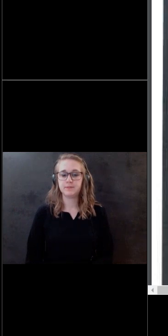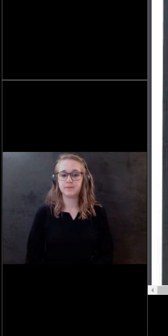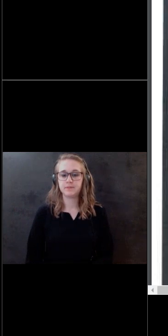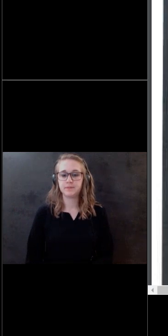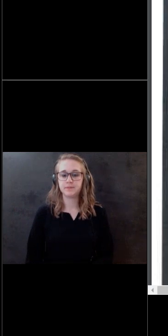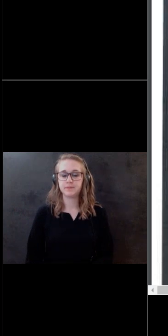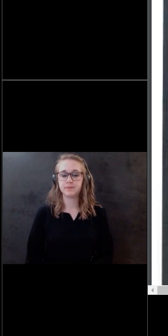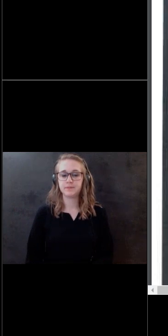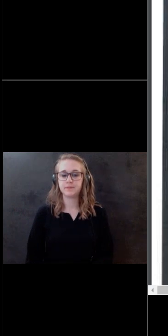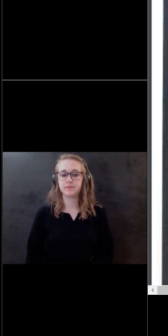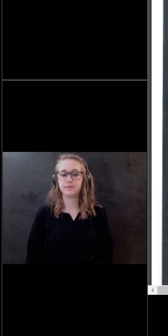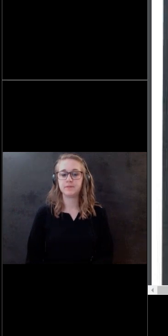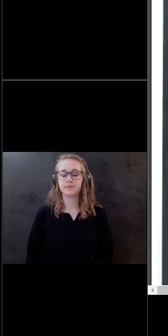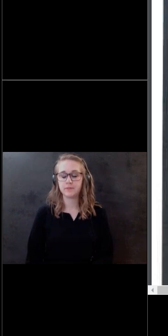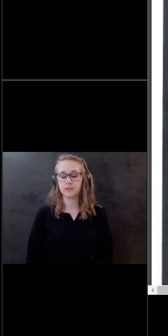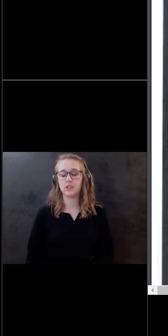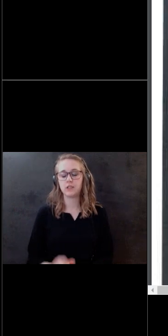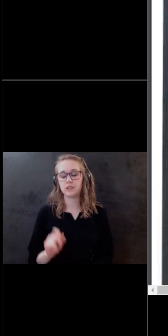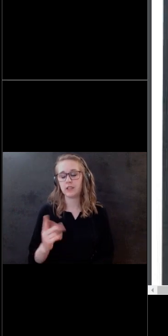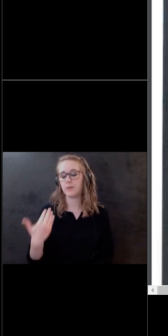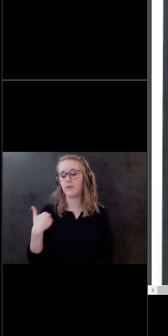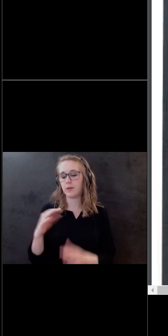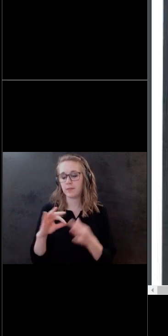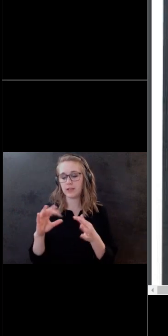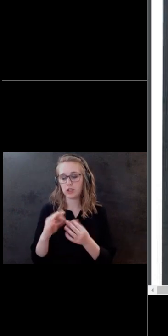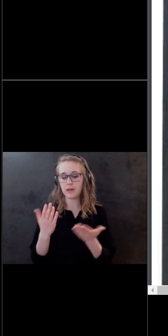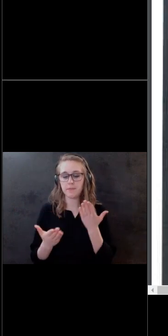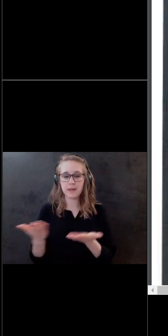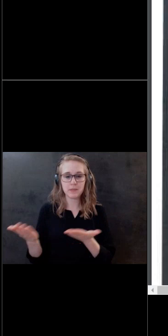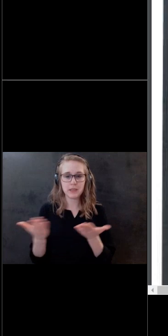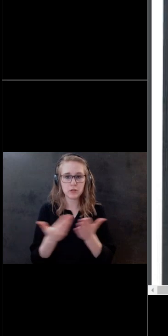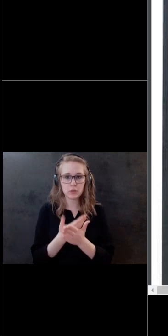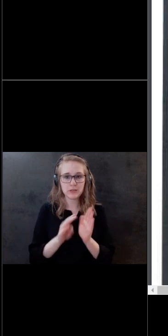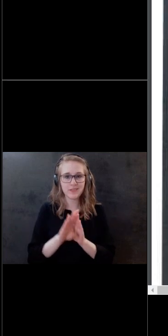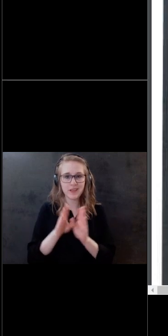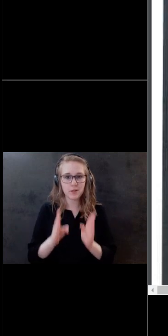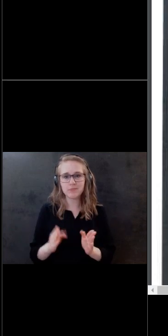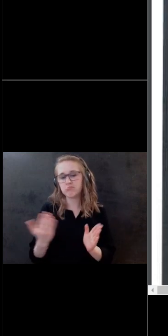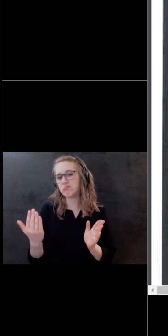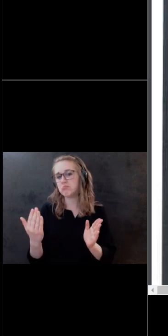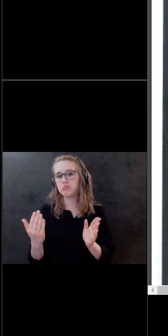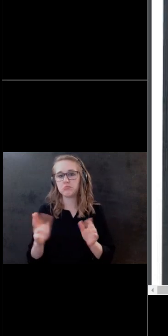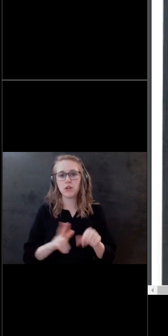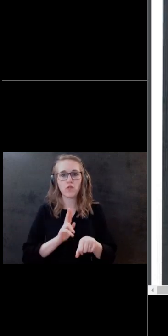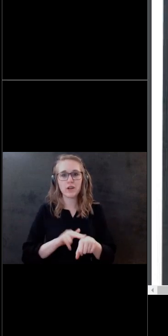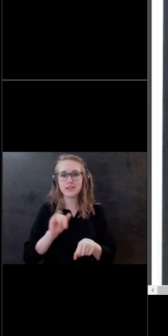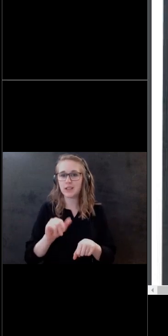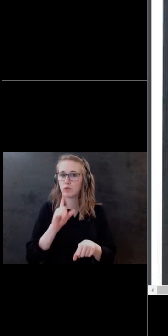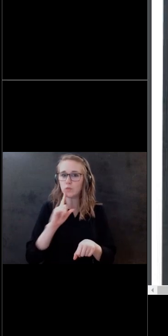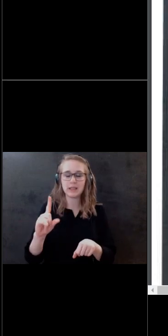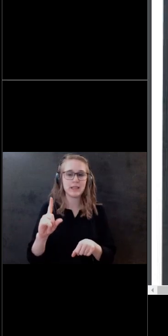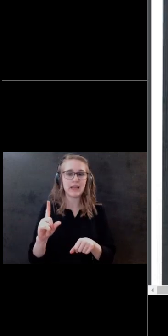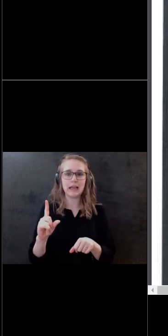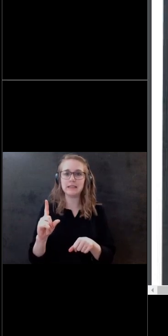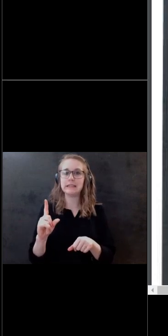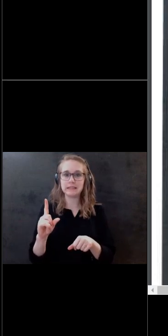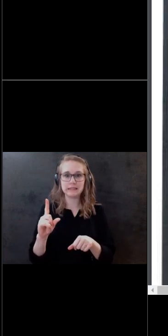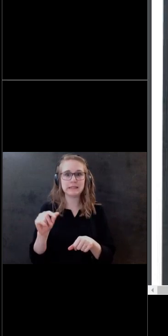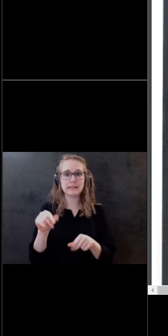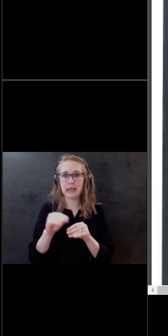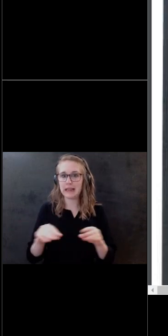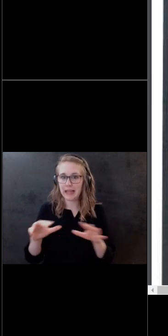as it was previously mentioned, you know, we're talking about potentially bringing a new development, and yes, of course, that's a prime piece of land. Probably has